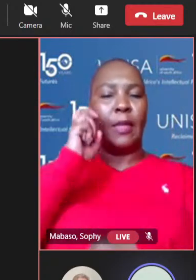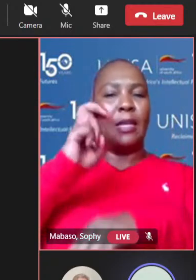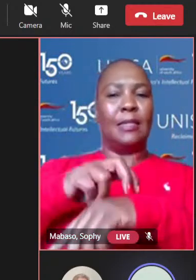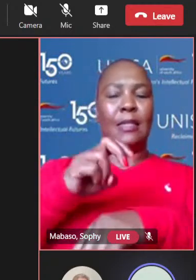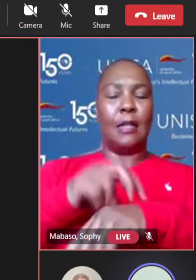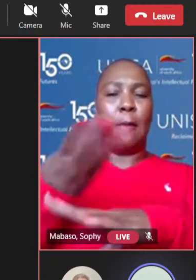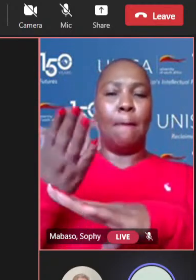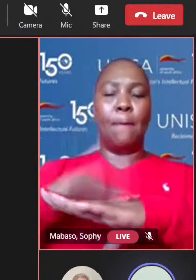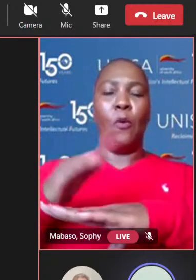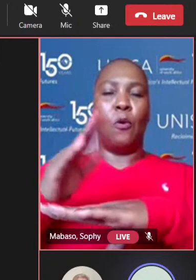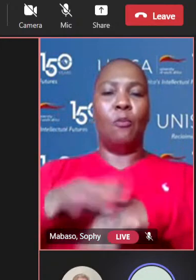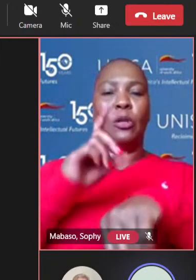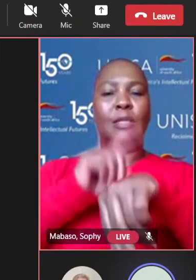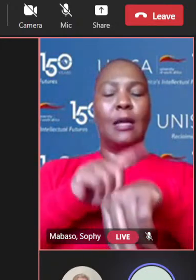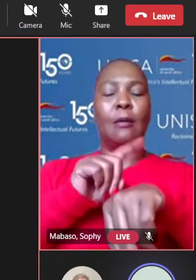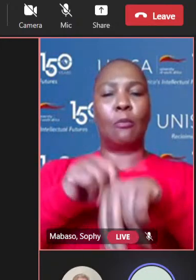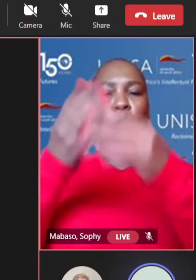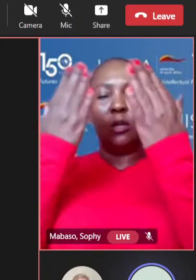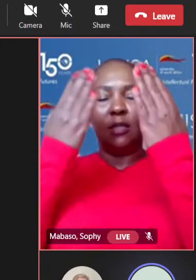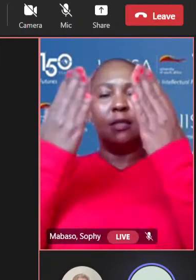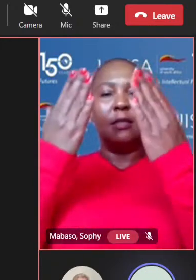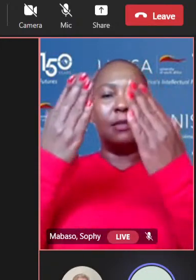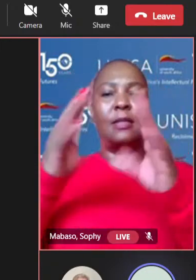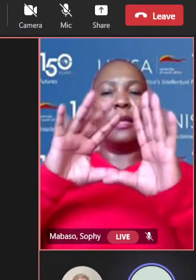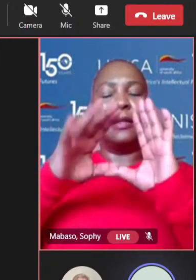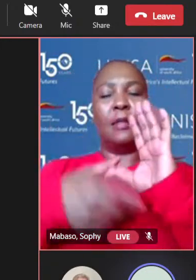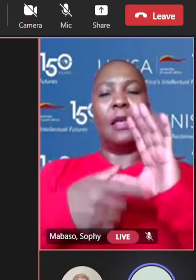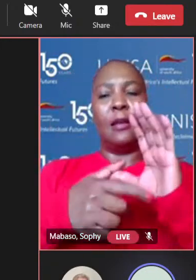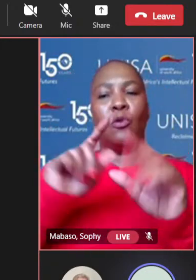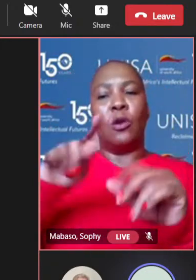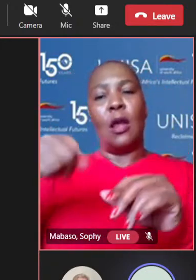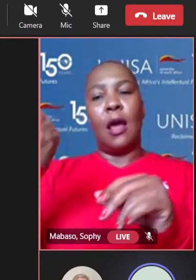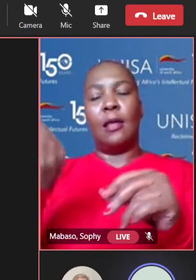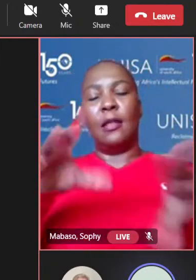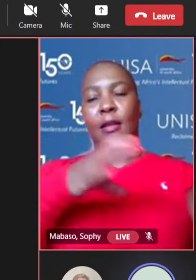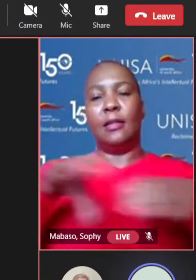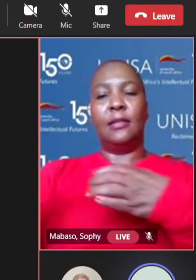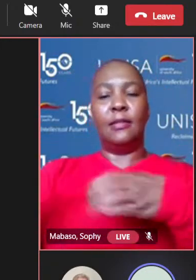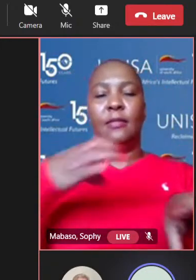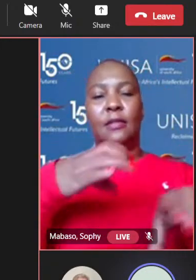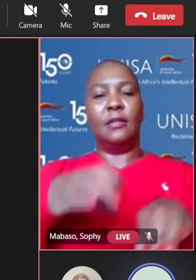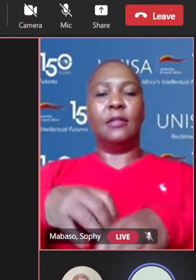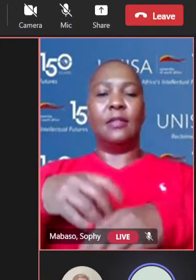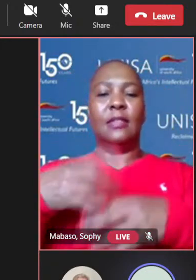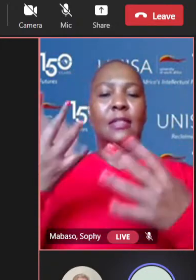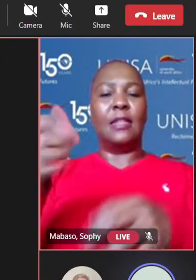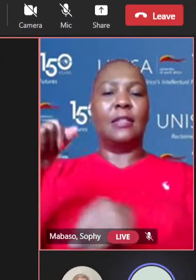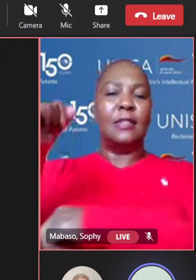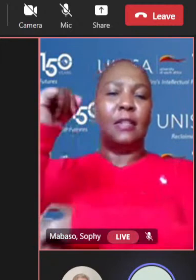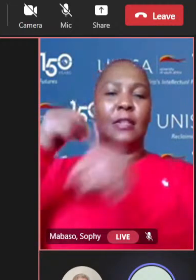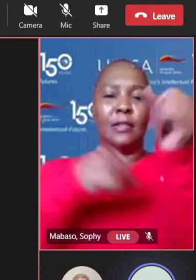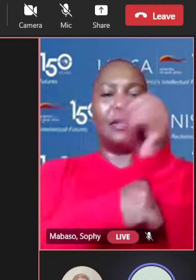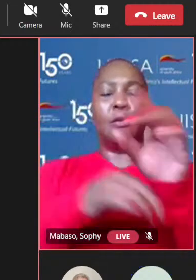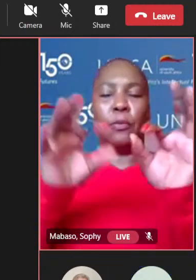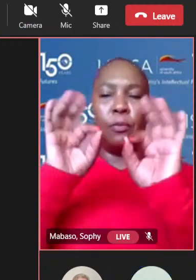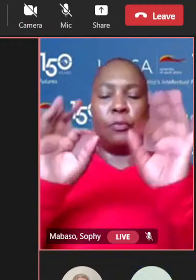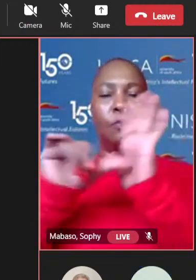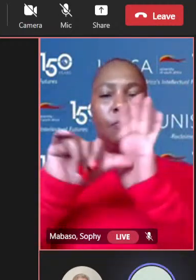time on your studies than you spend on other activities. So the structures is very important. Okay, next slide,